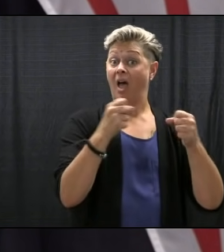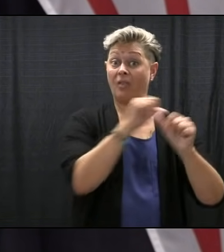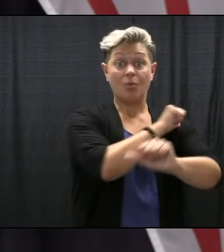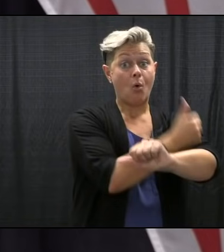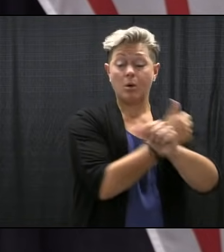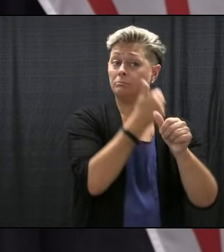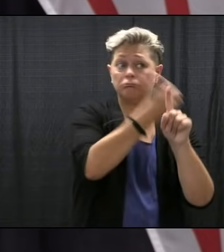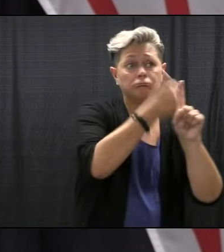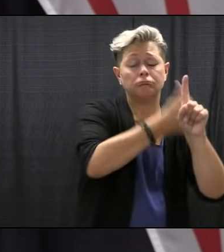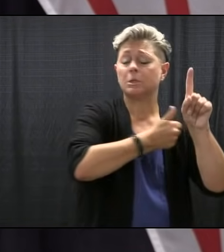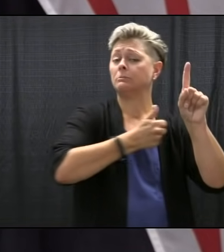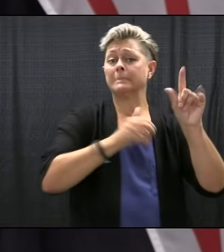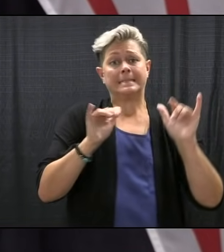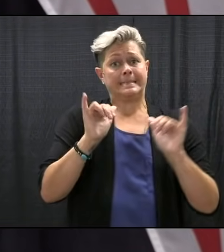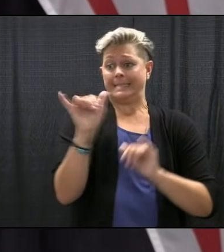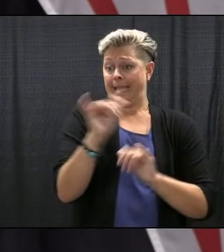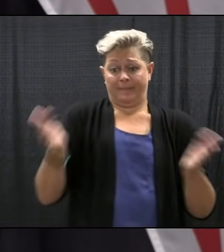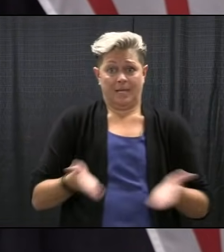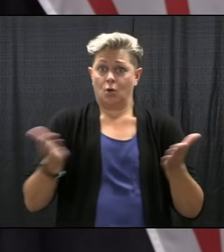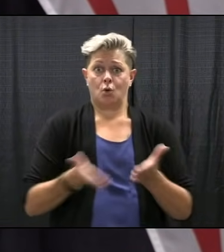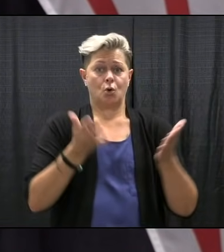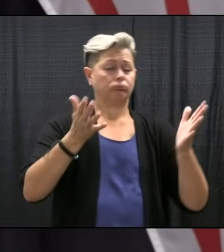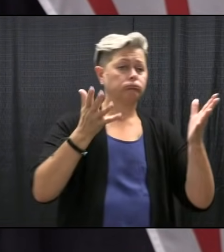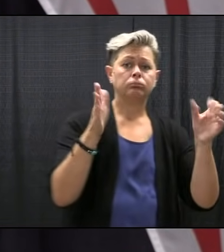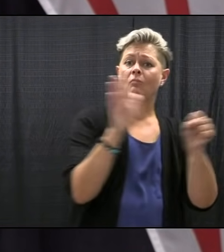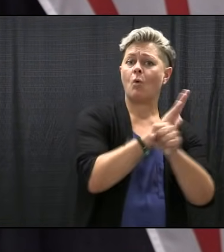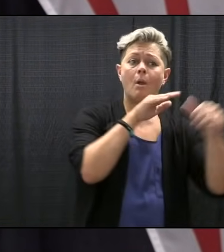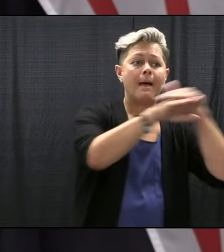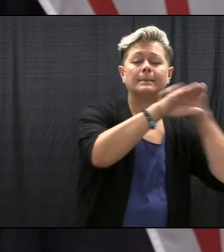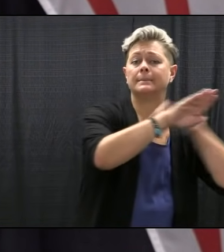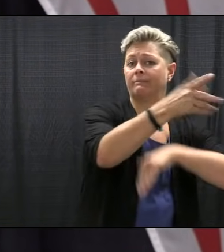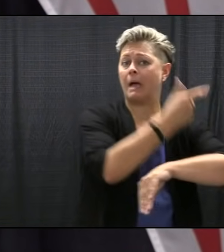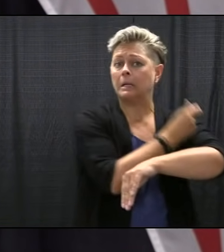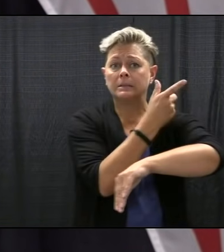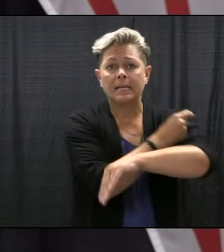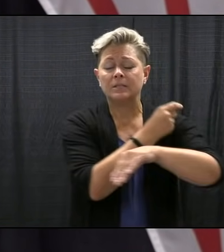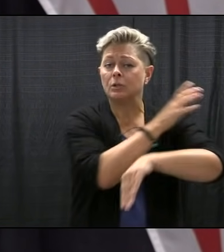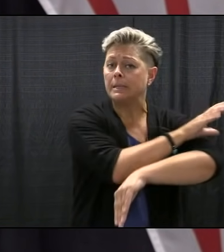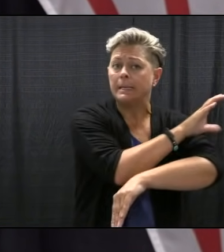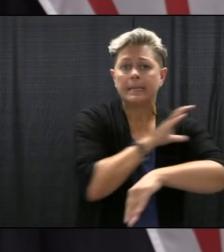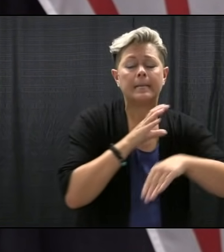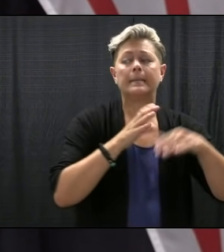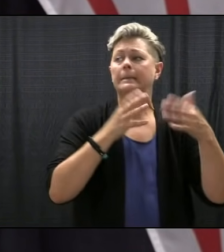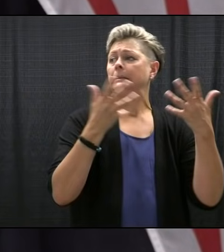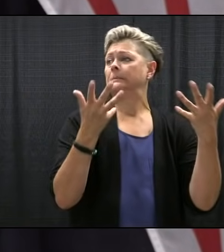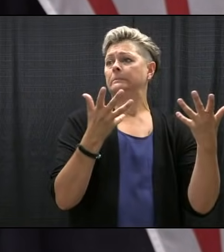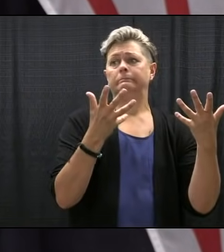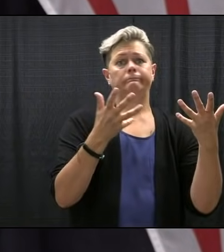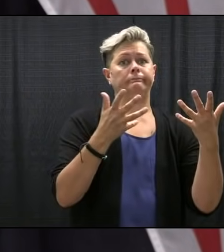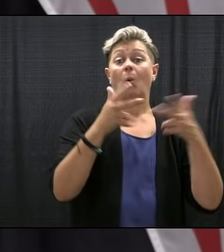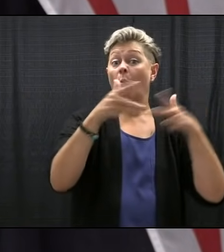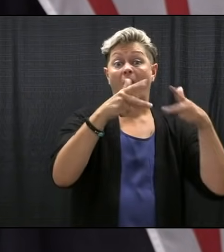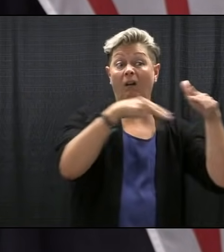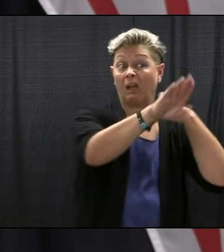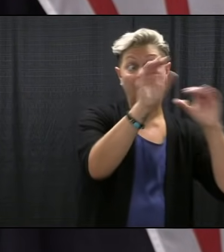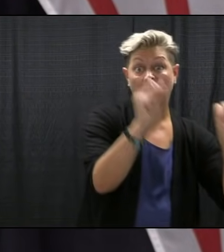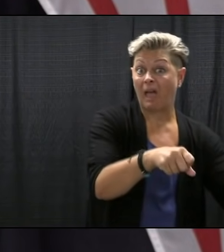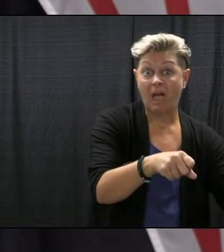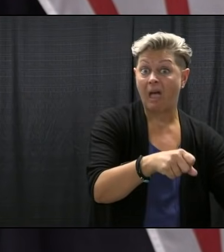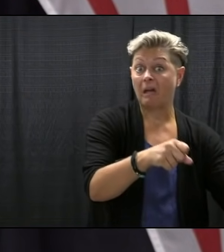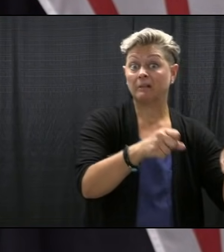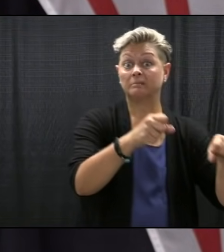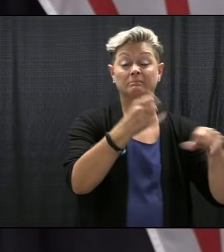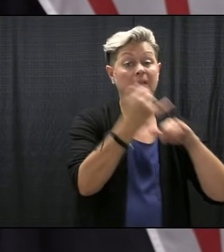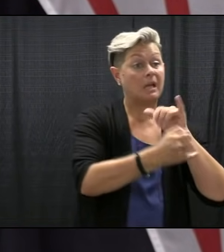extremely diligent in making access to vaccination both on a walk-in basis and on